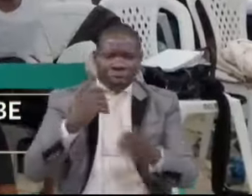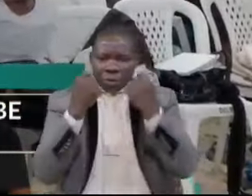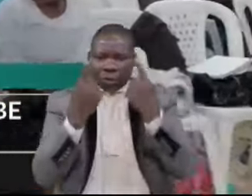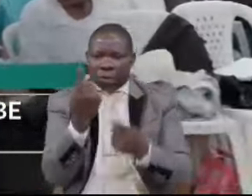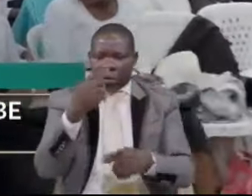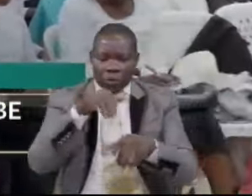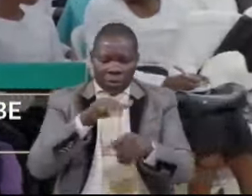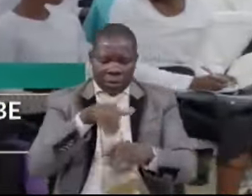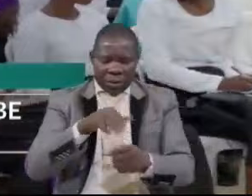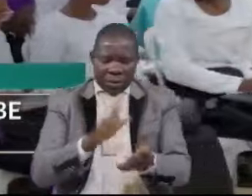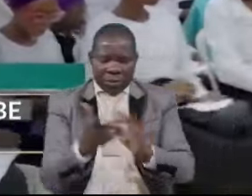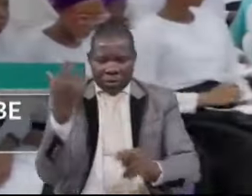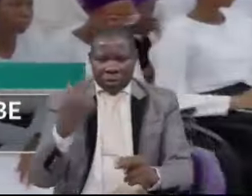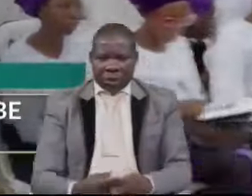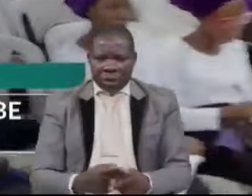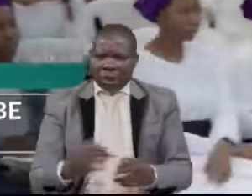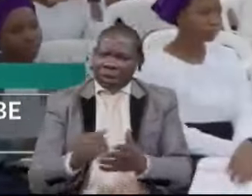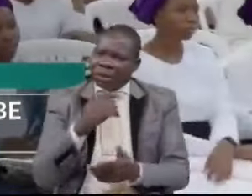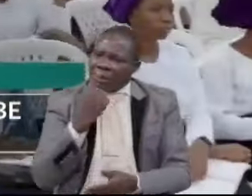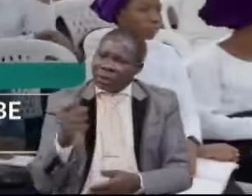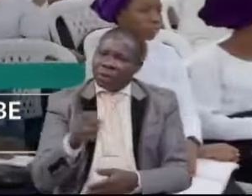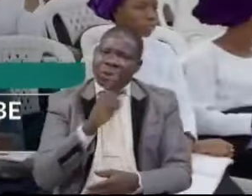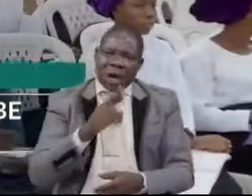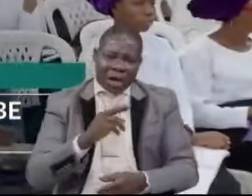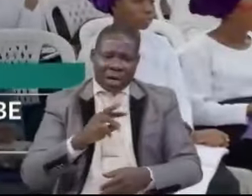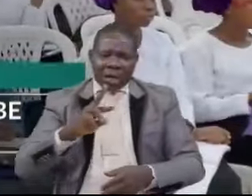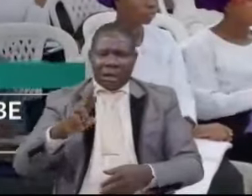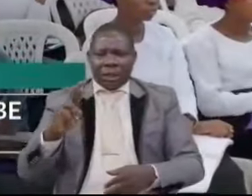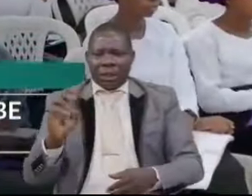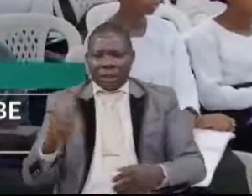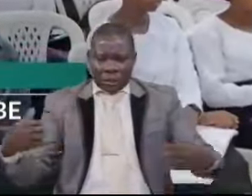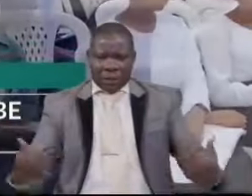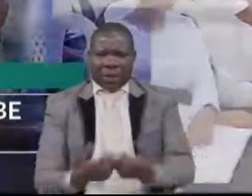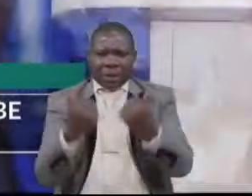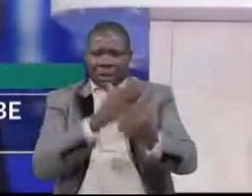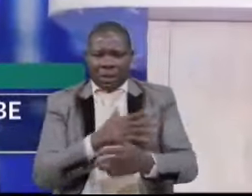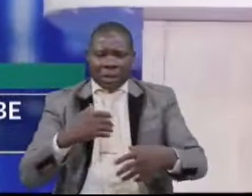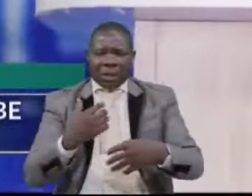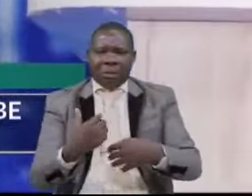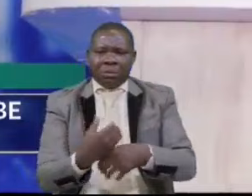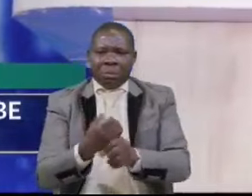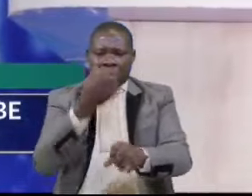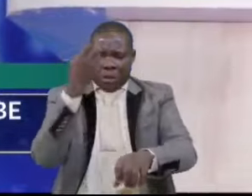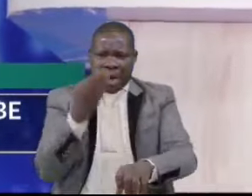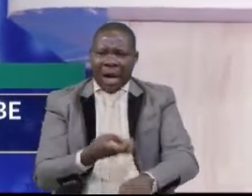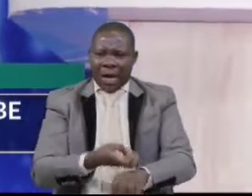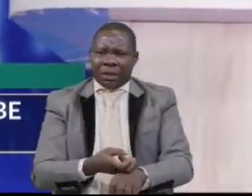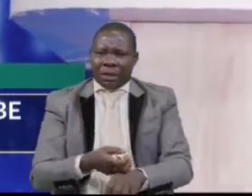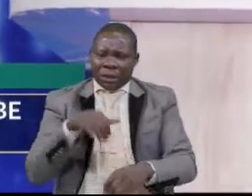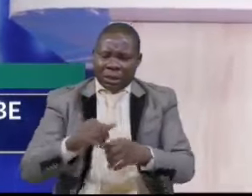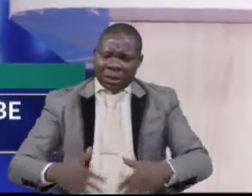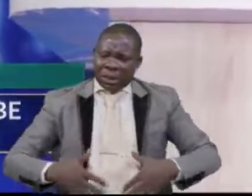It says you are re-challenged and toughened. You know, in the life in which we live, no